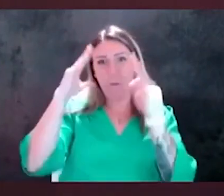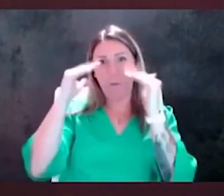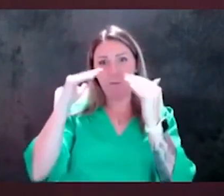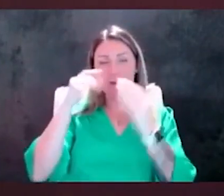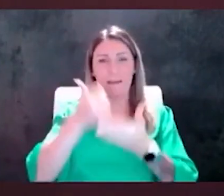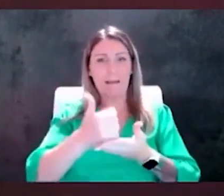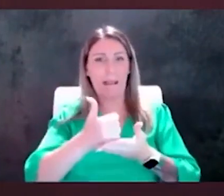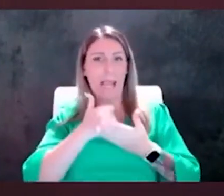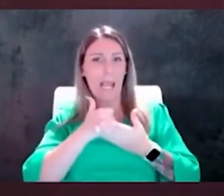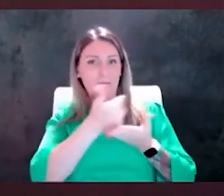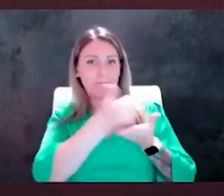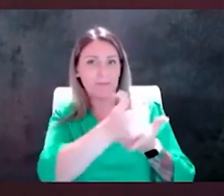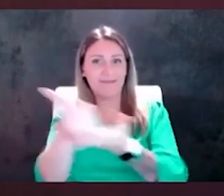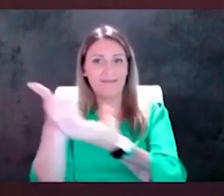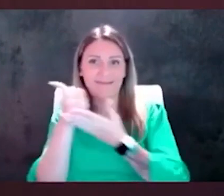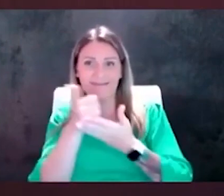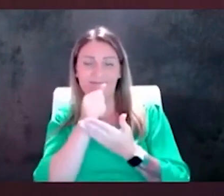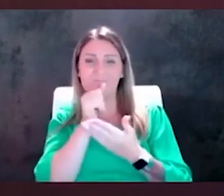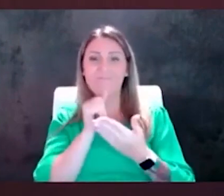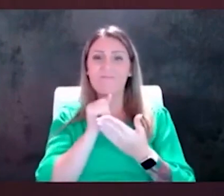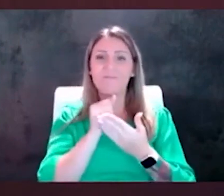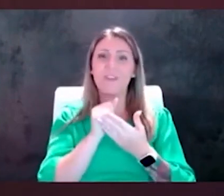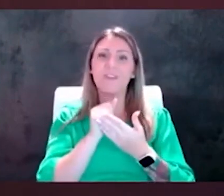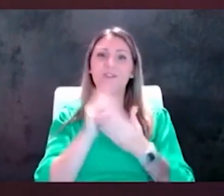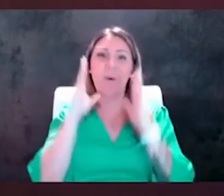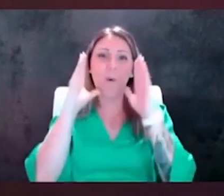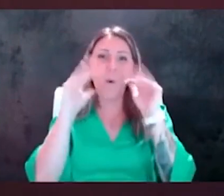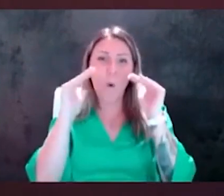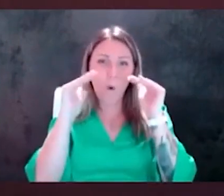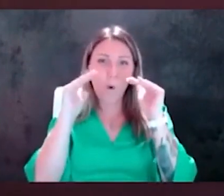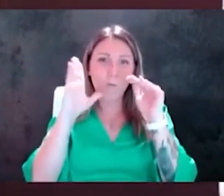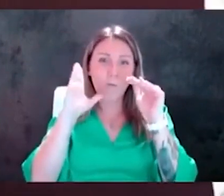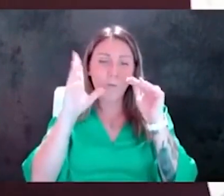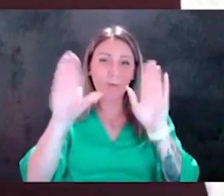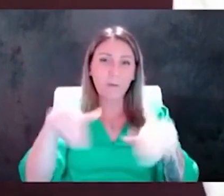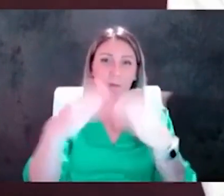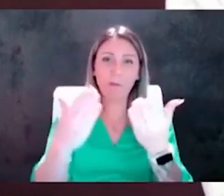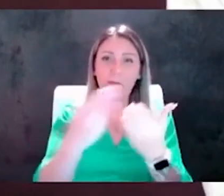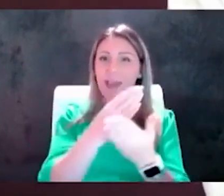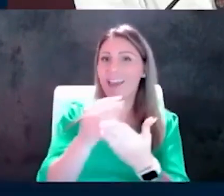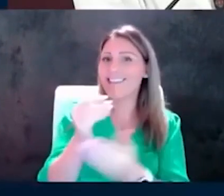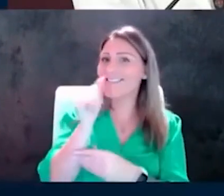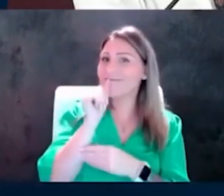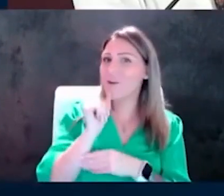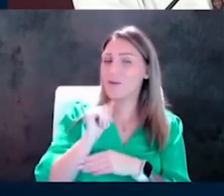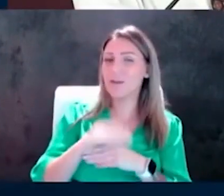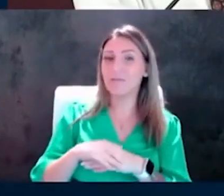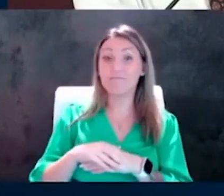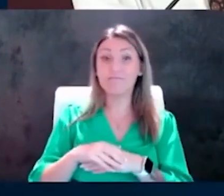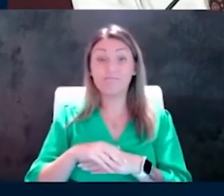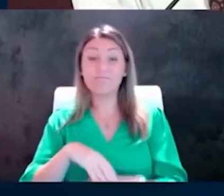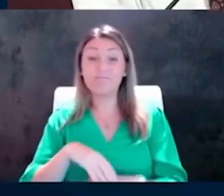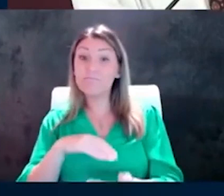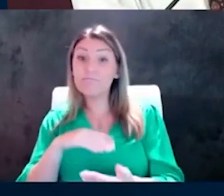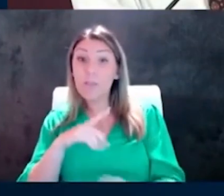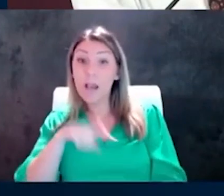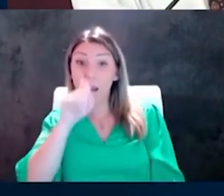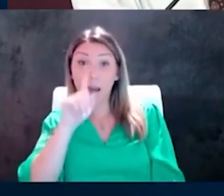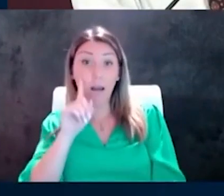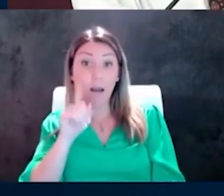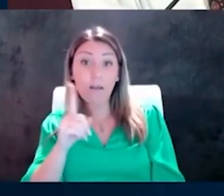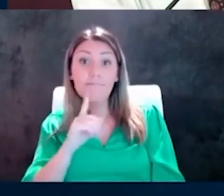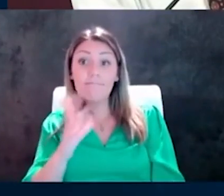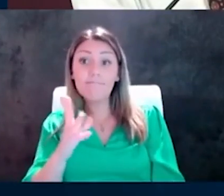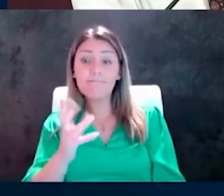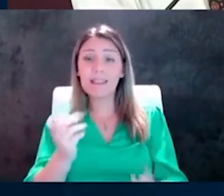So hope brings hope, and hope brings cope. So, okay, Hawkeye. Well, you know, a lot of people are getting their medical research